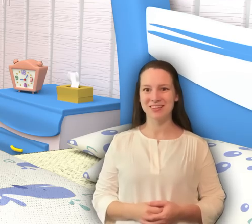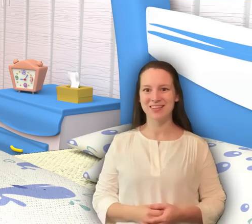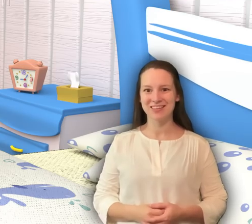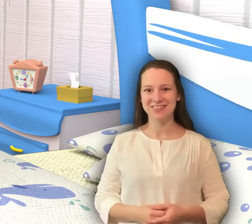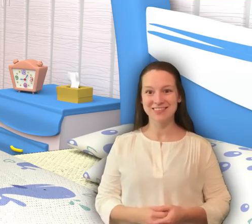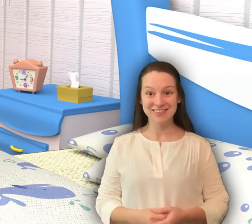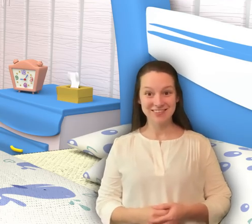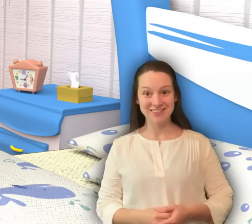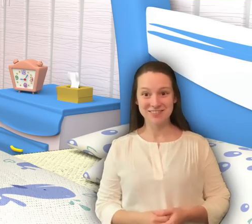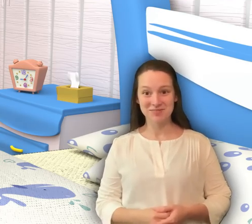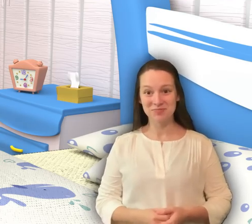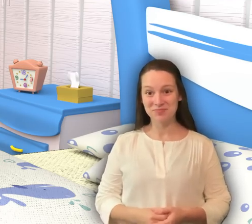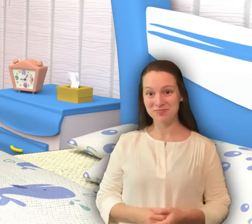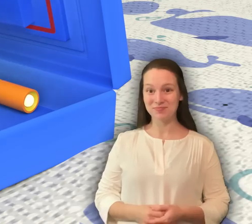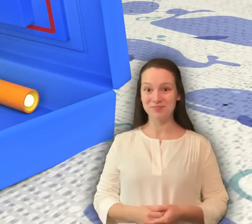foreign